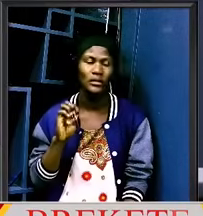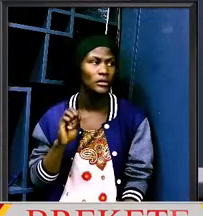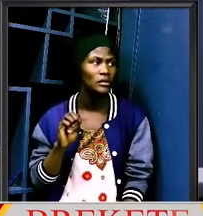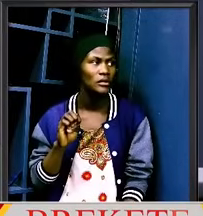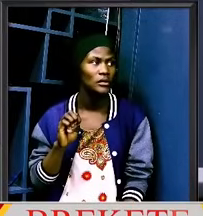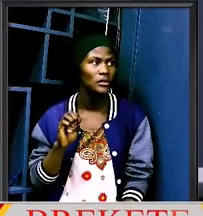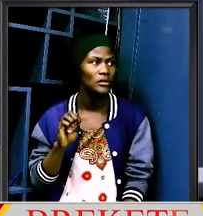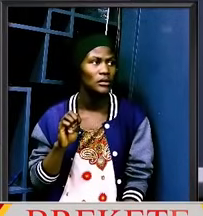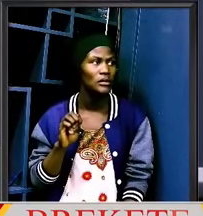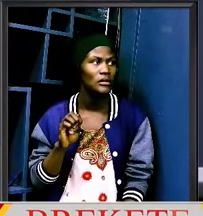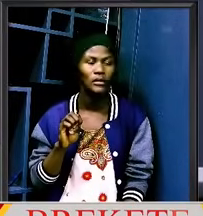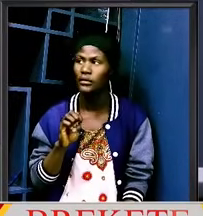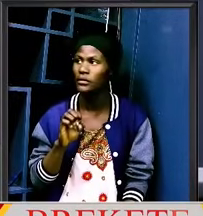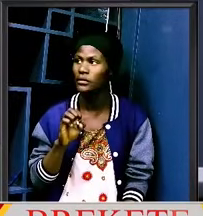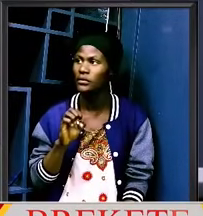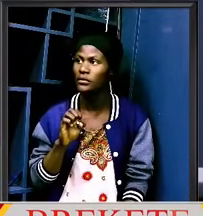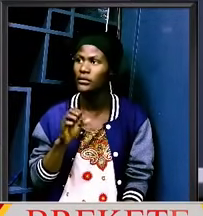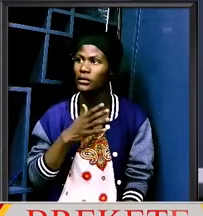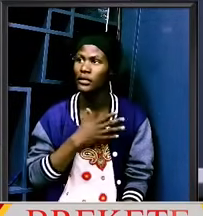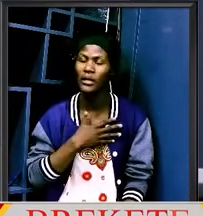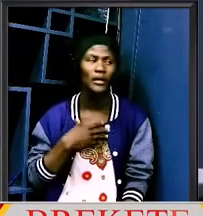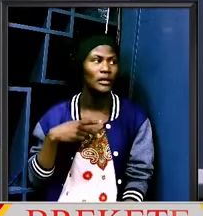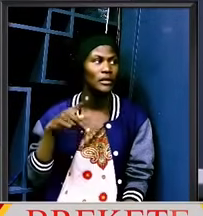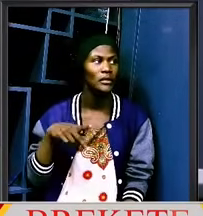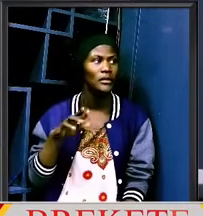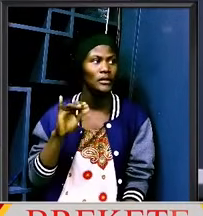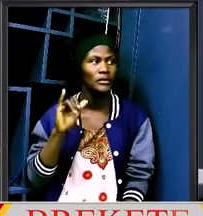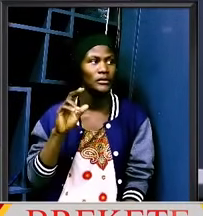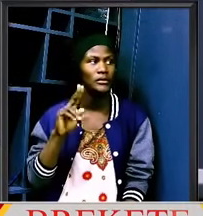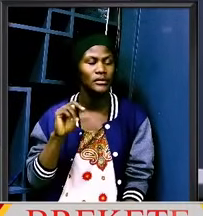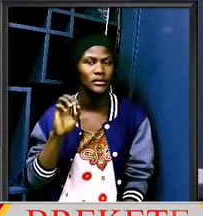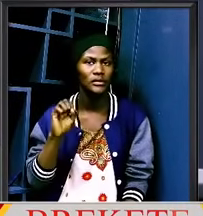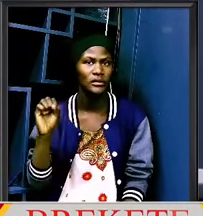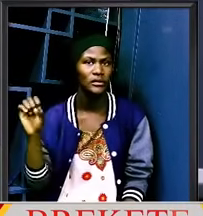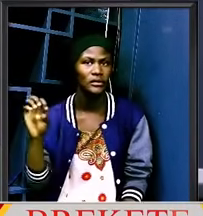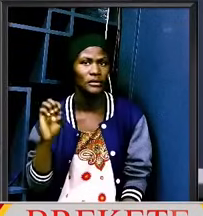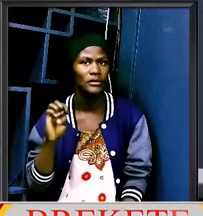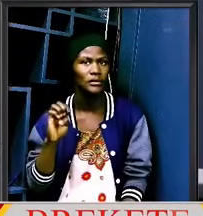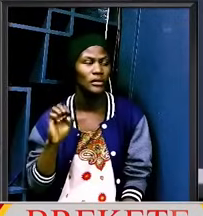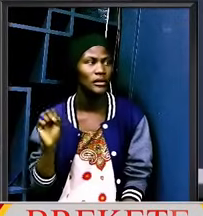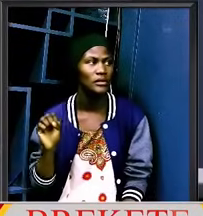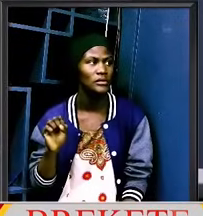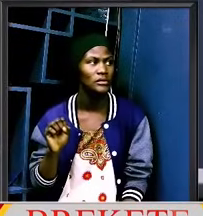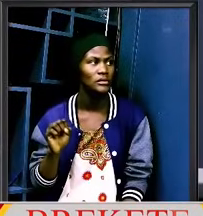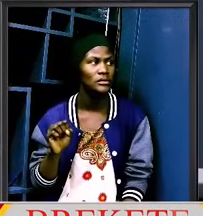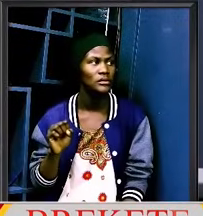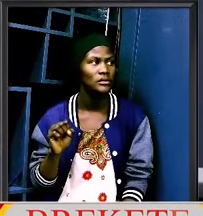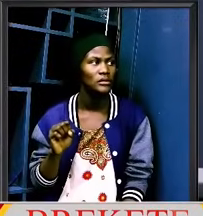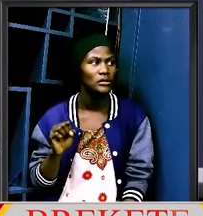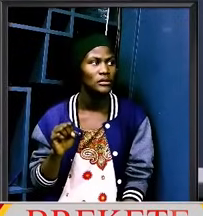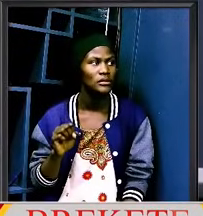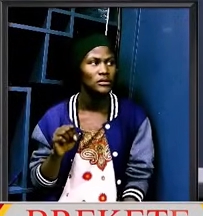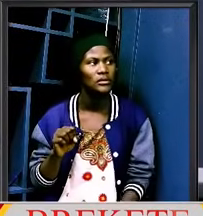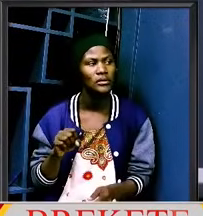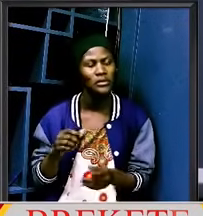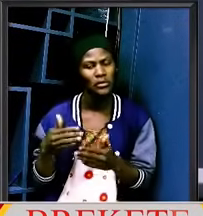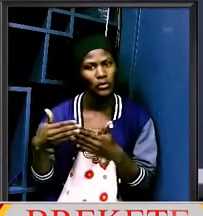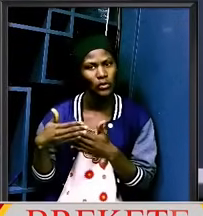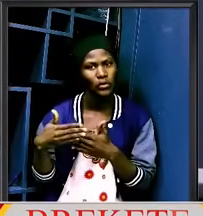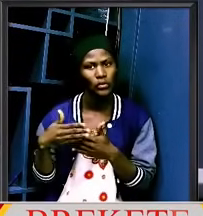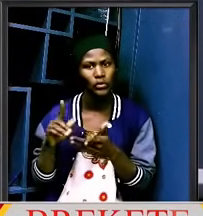princess. Prince and princess. Okay. This area of prince and princess. Yes, sir. Towards